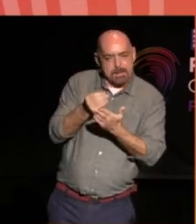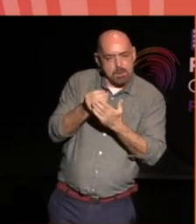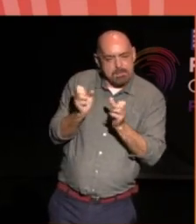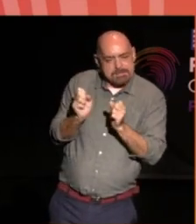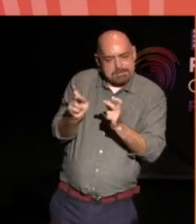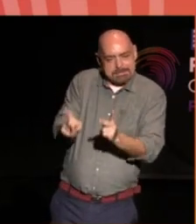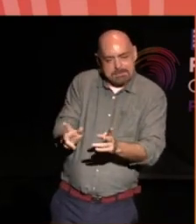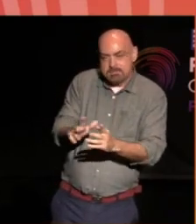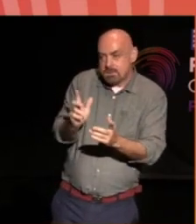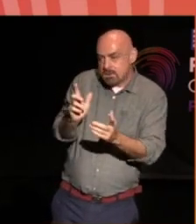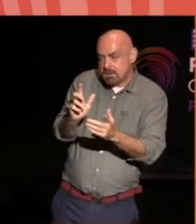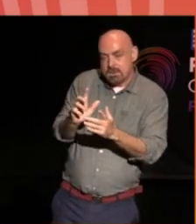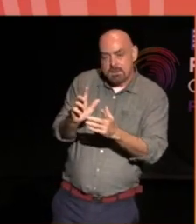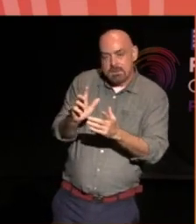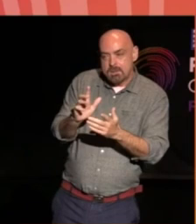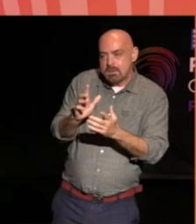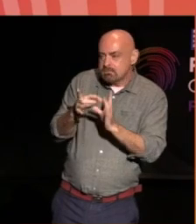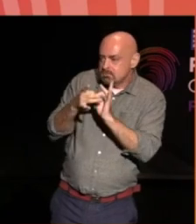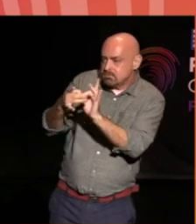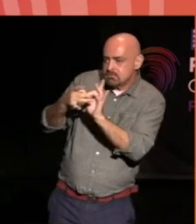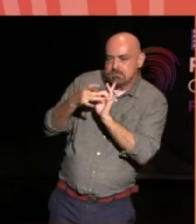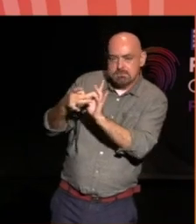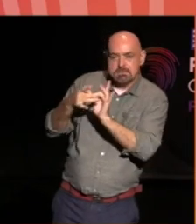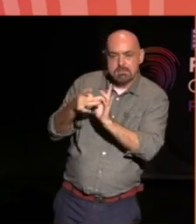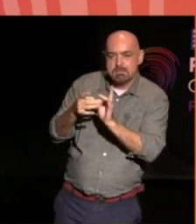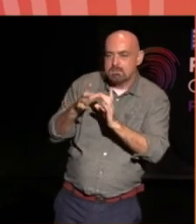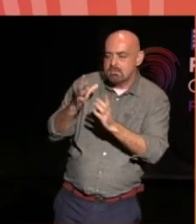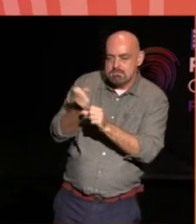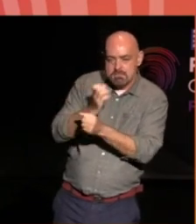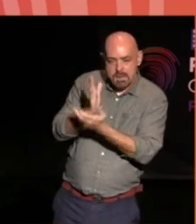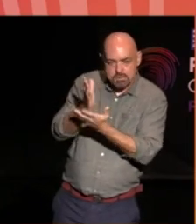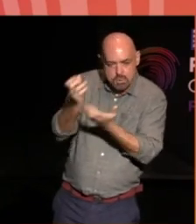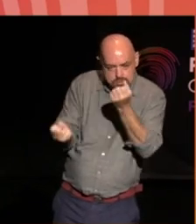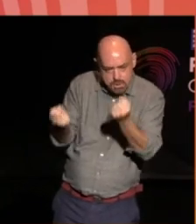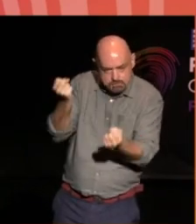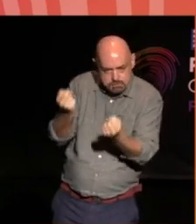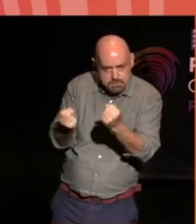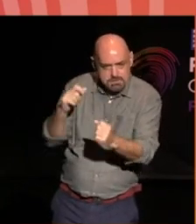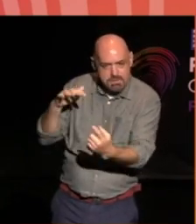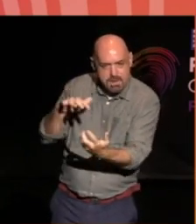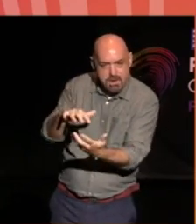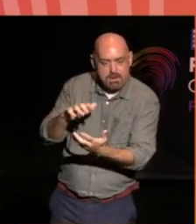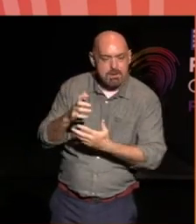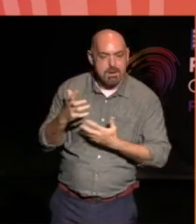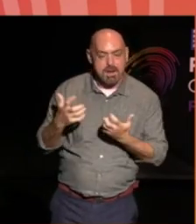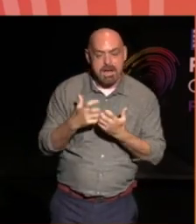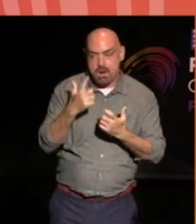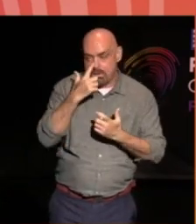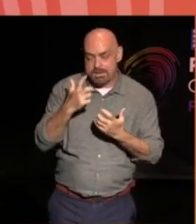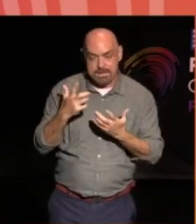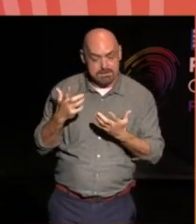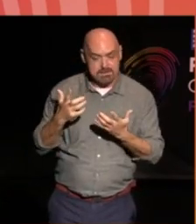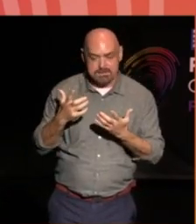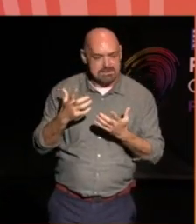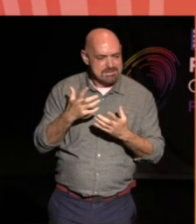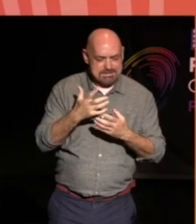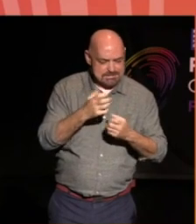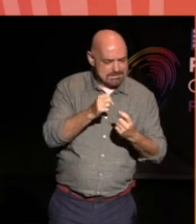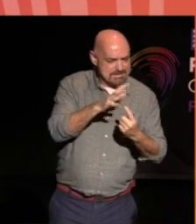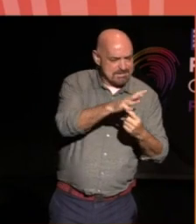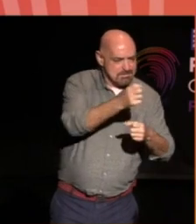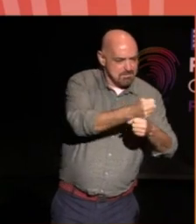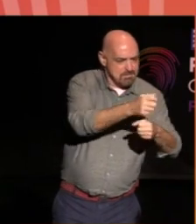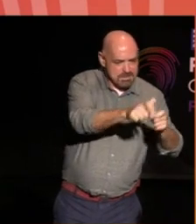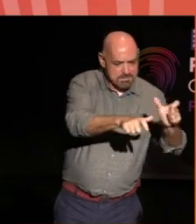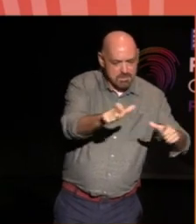can design it for interdependence, how we can invest in it for justice, and how we can account for all stakeholders rather than